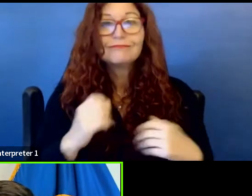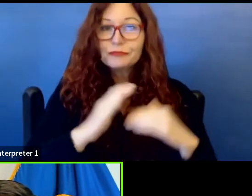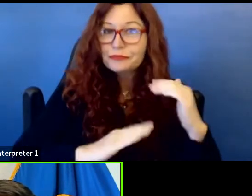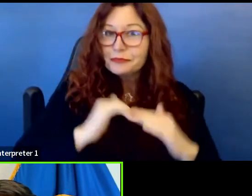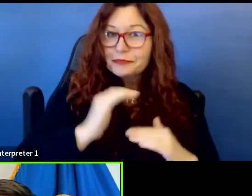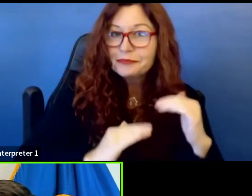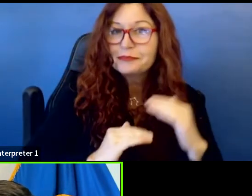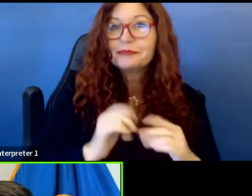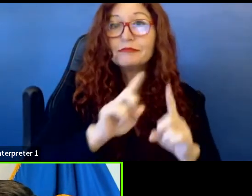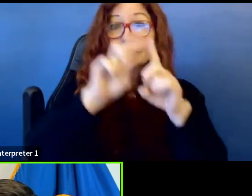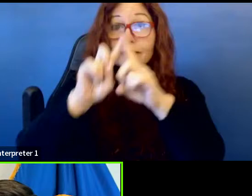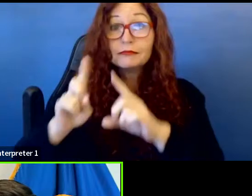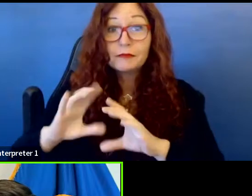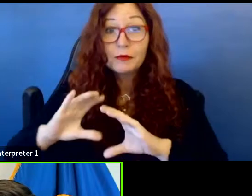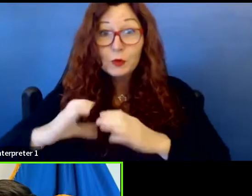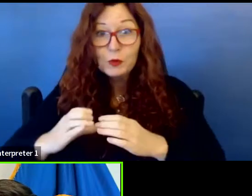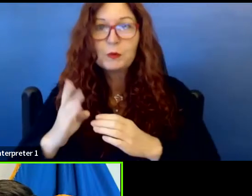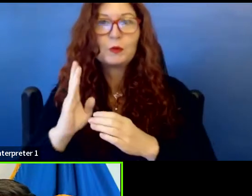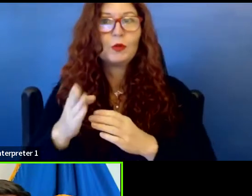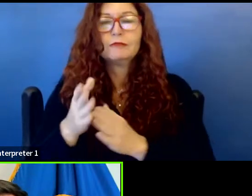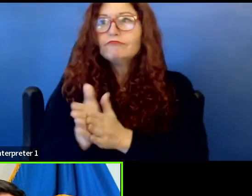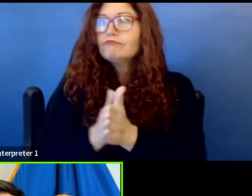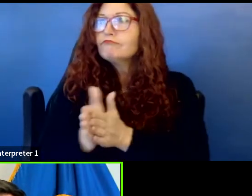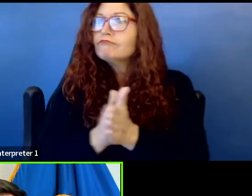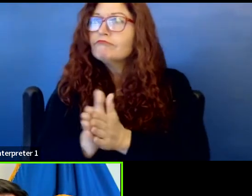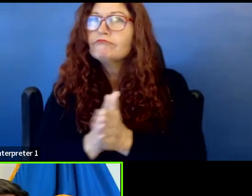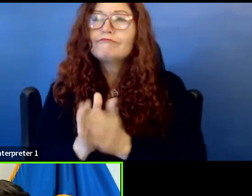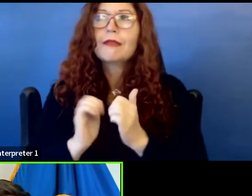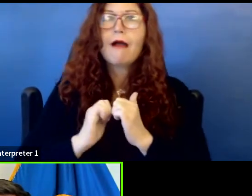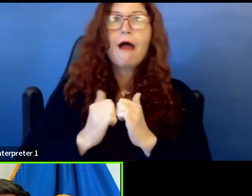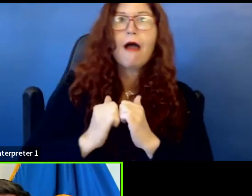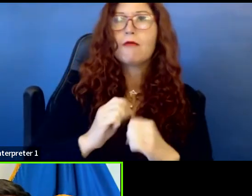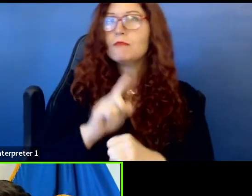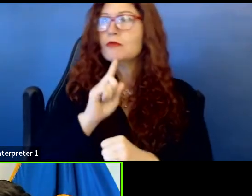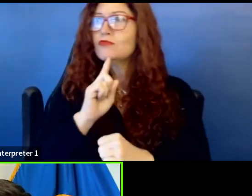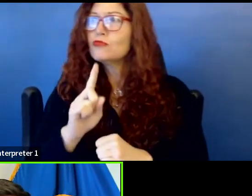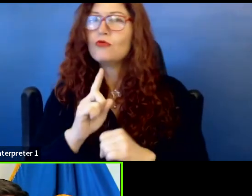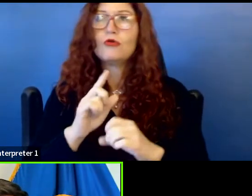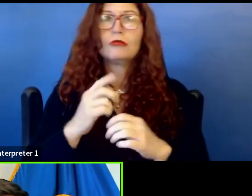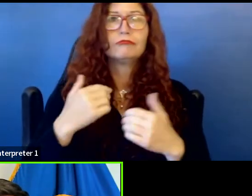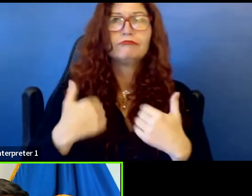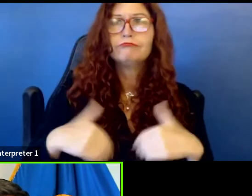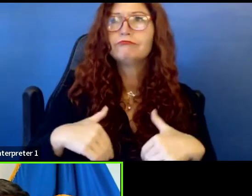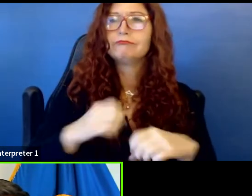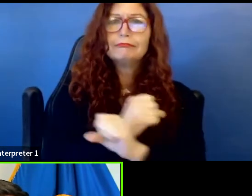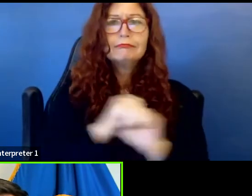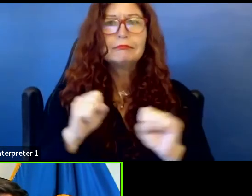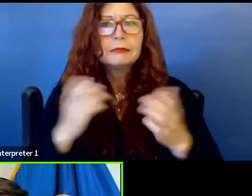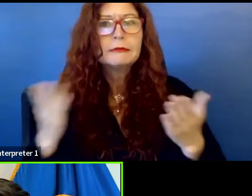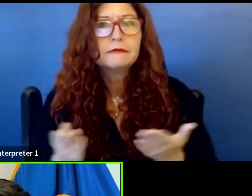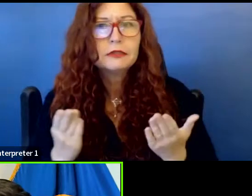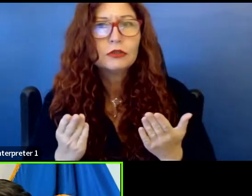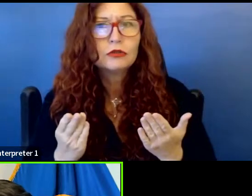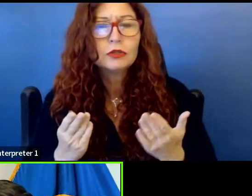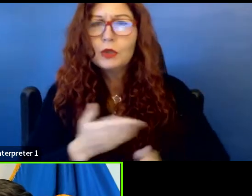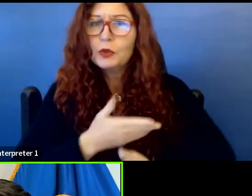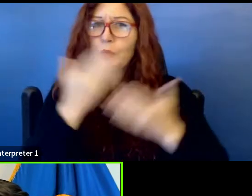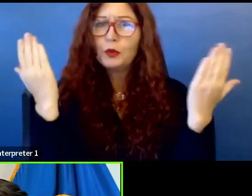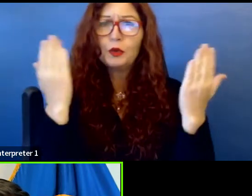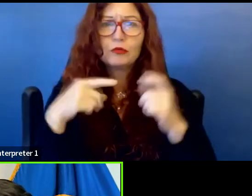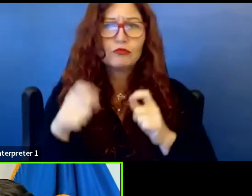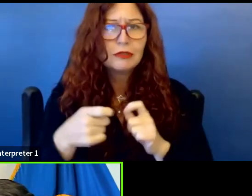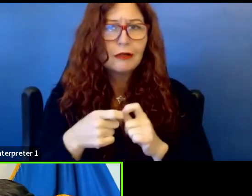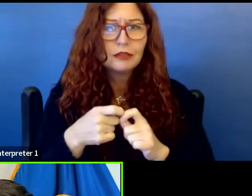to take initiative to promote workplaces including job sites free of discrimination harassment and retaliation i look forward to hearing the